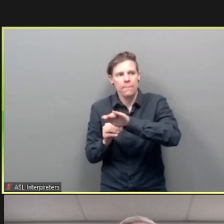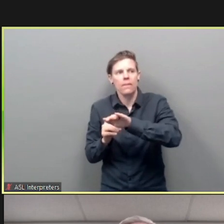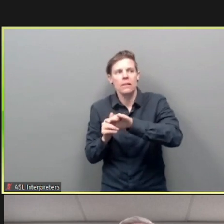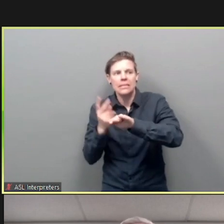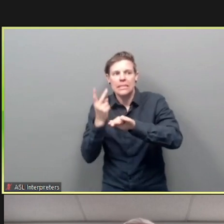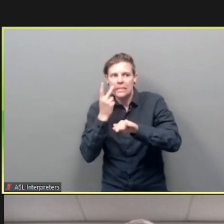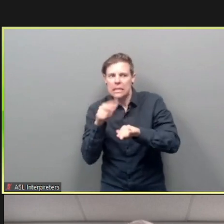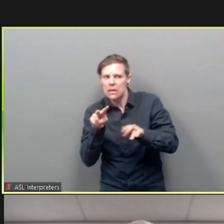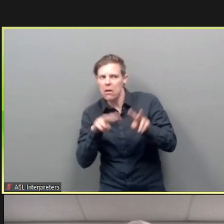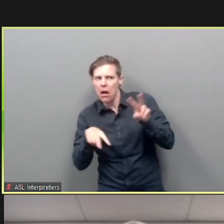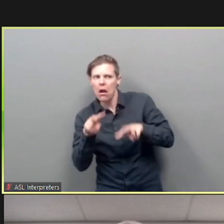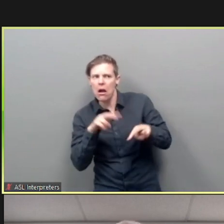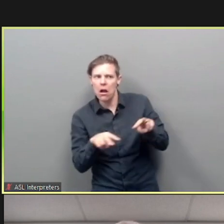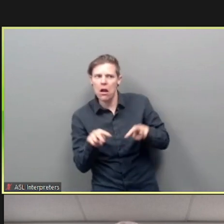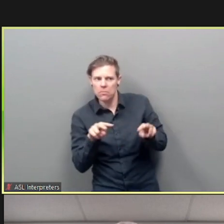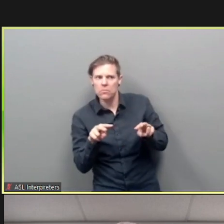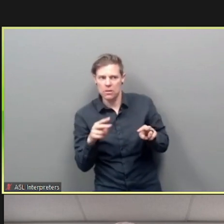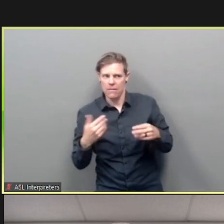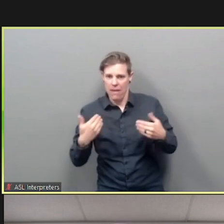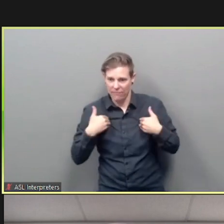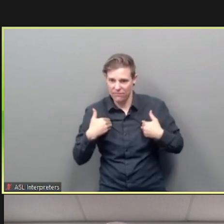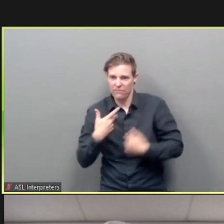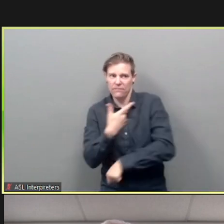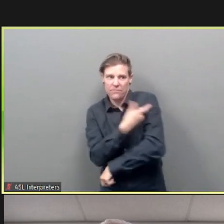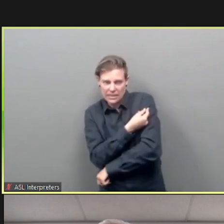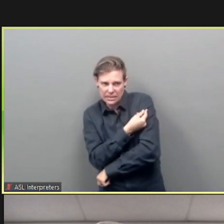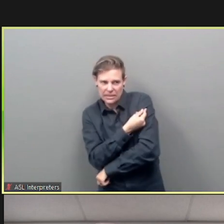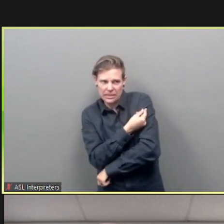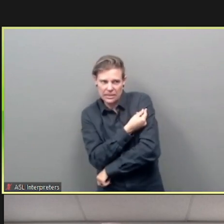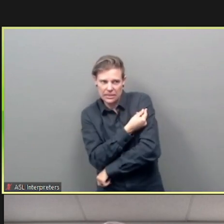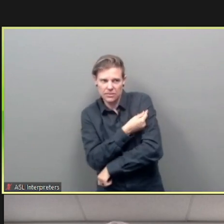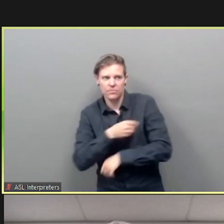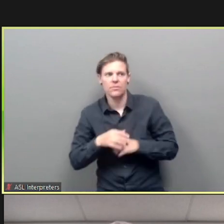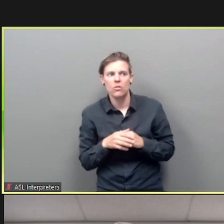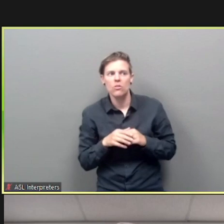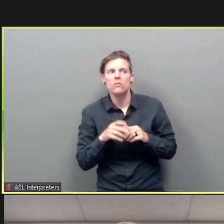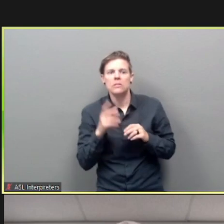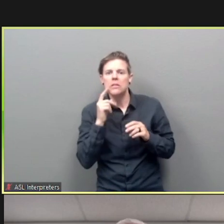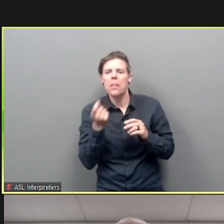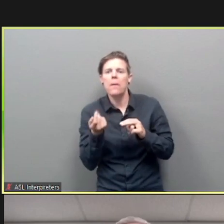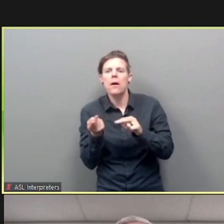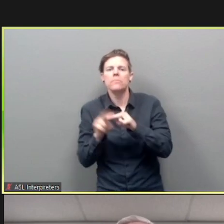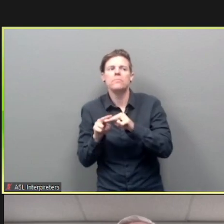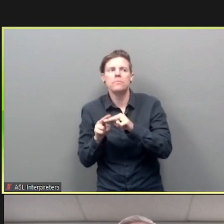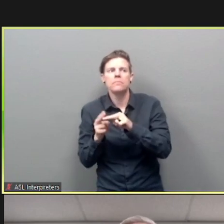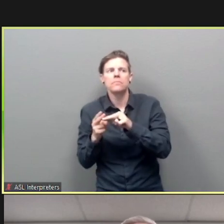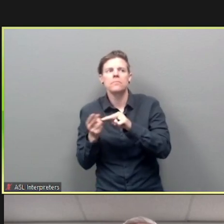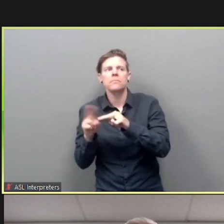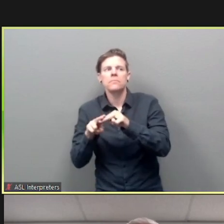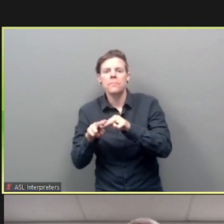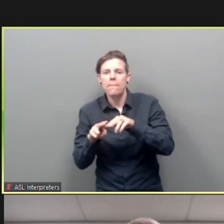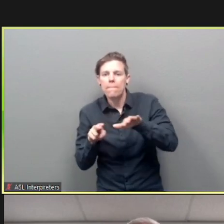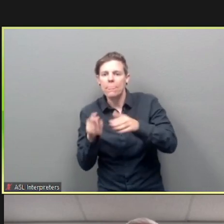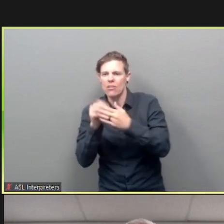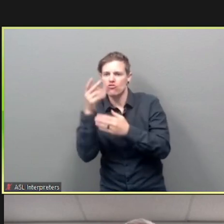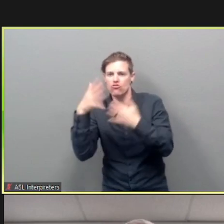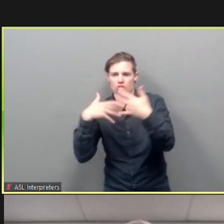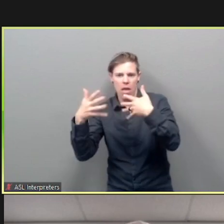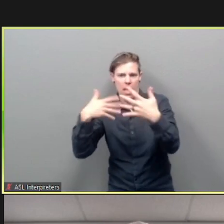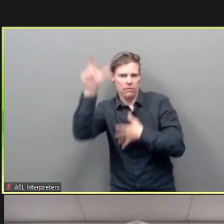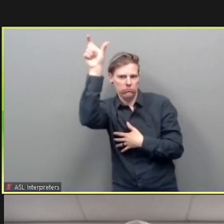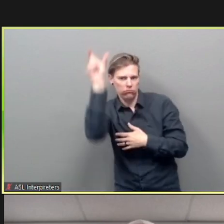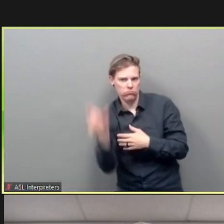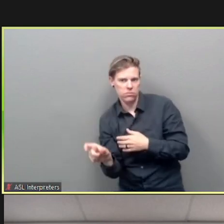or the case rate, and now a further increase and a little bump in the gray area as well. And so